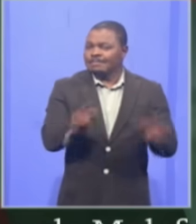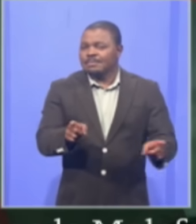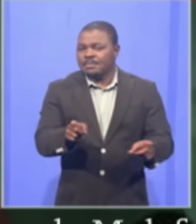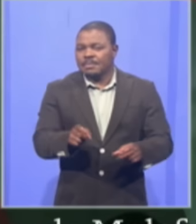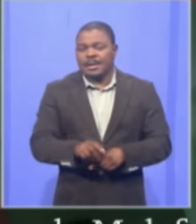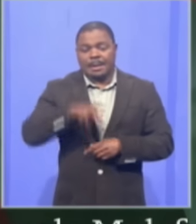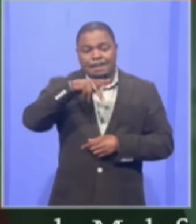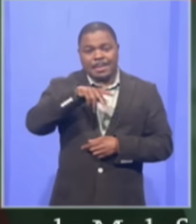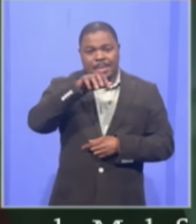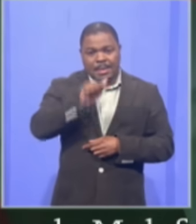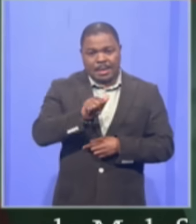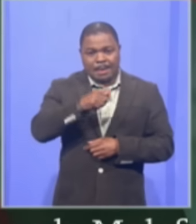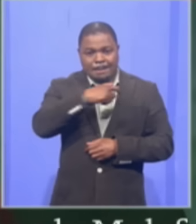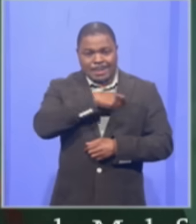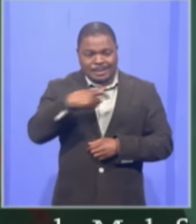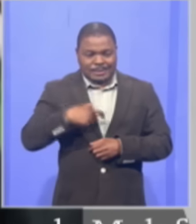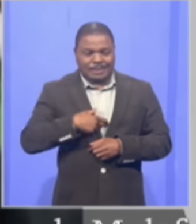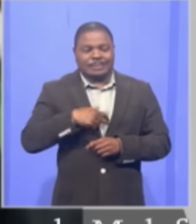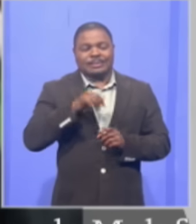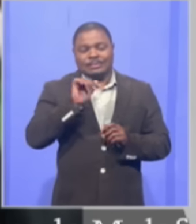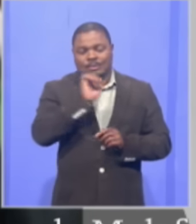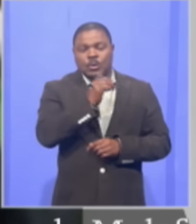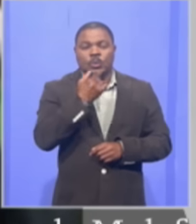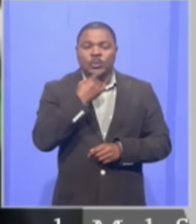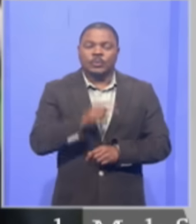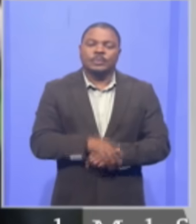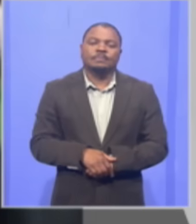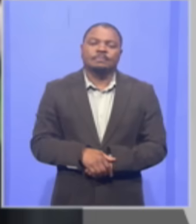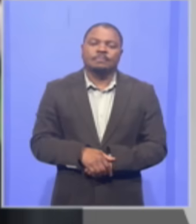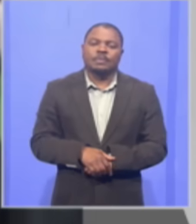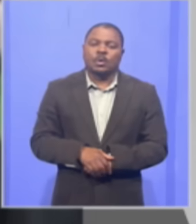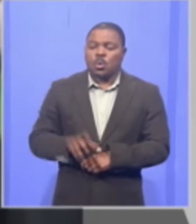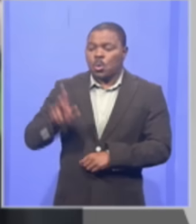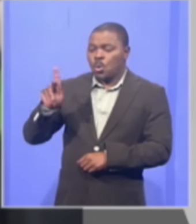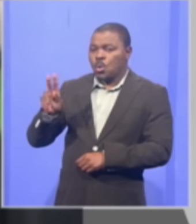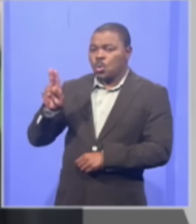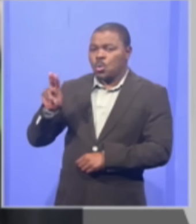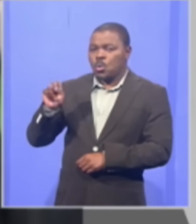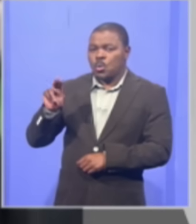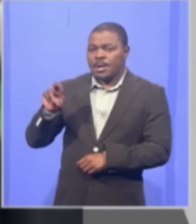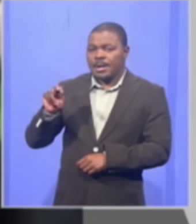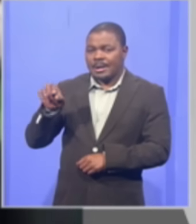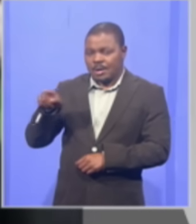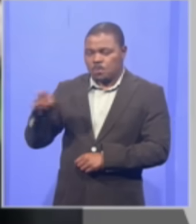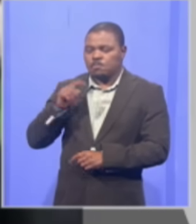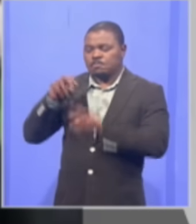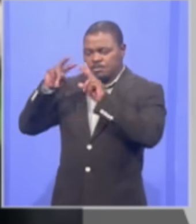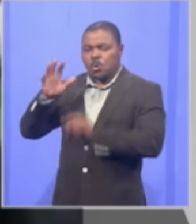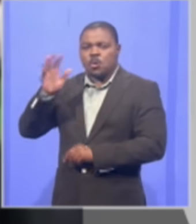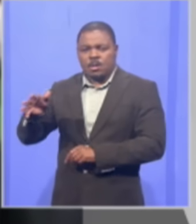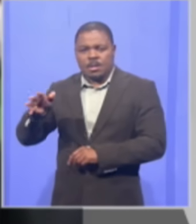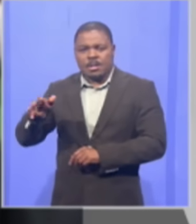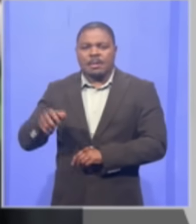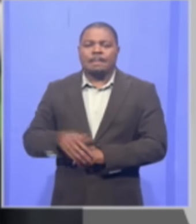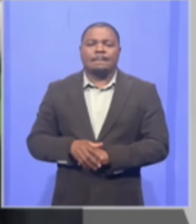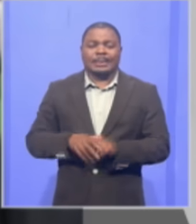PA Kenny Kunene will be investigated, and I'm going to tell you who's going to investigate